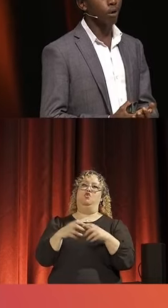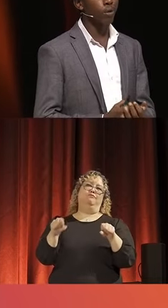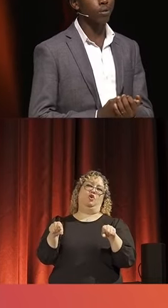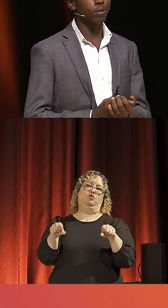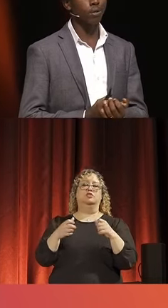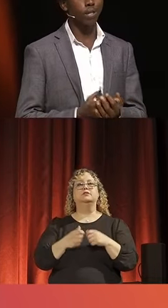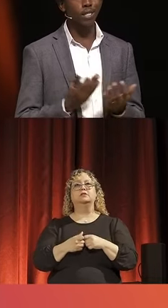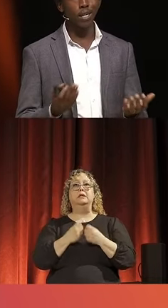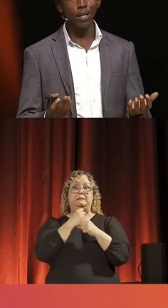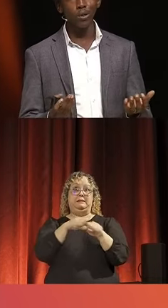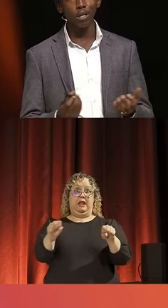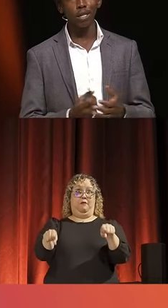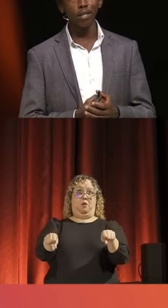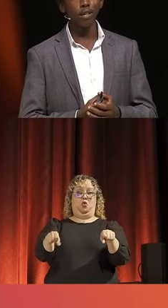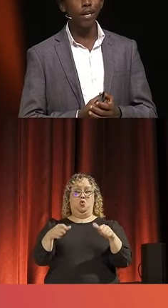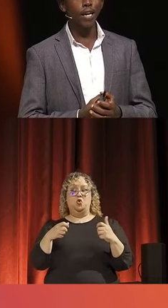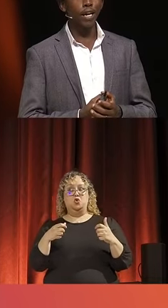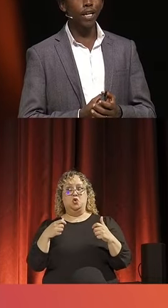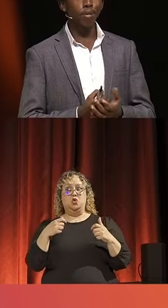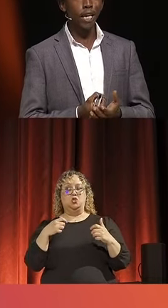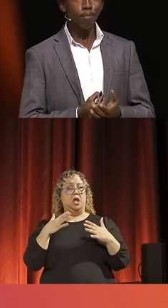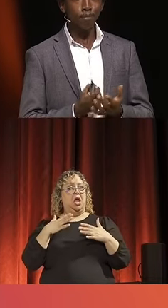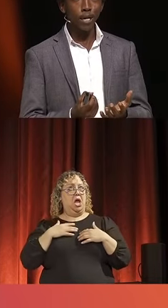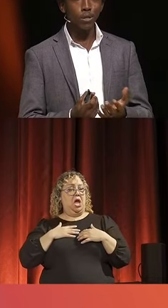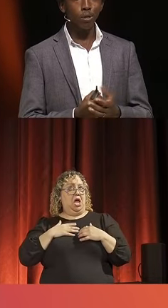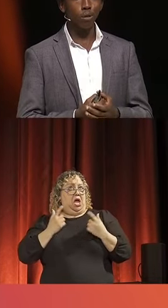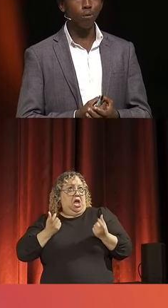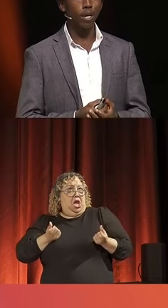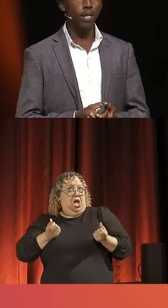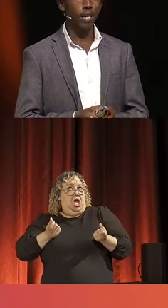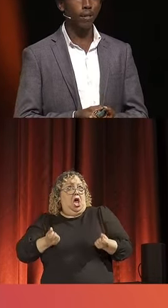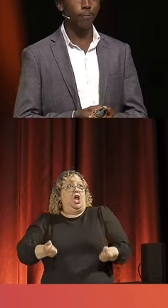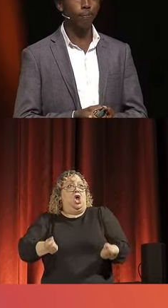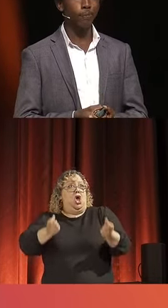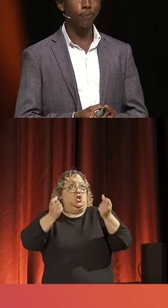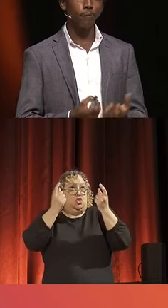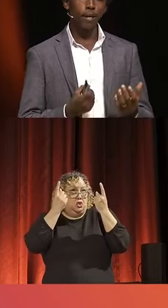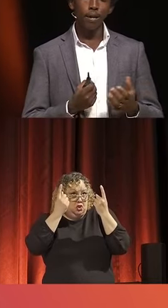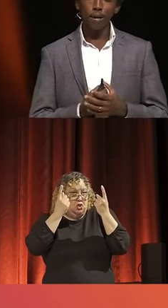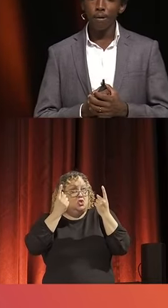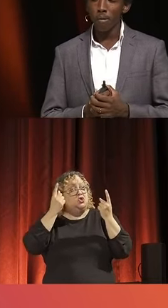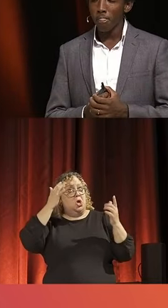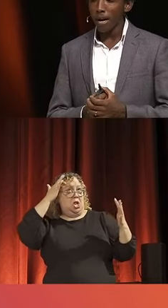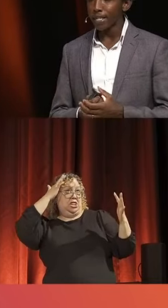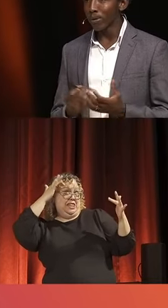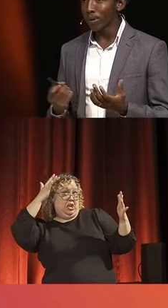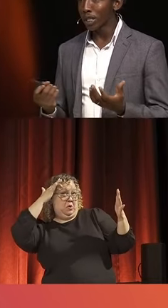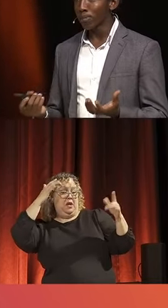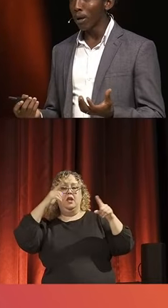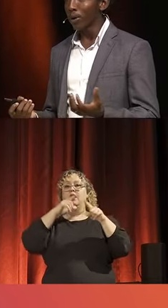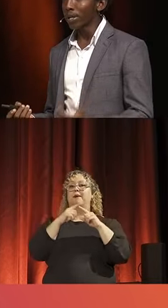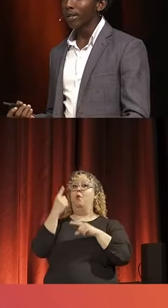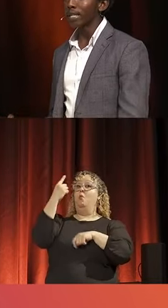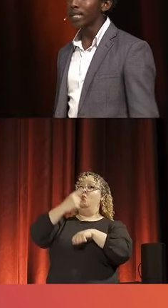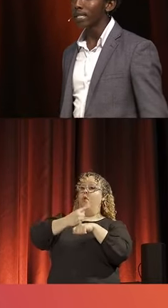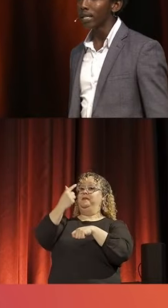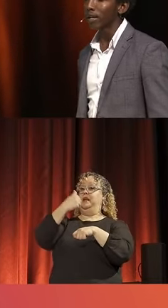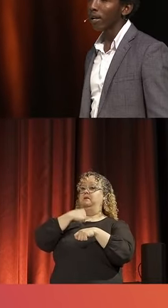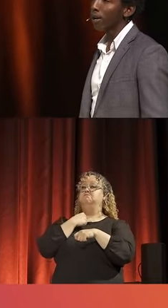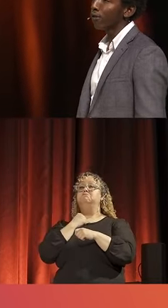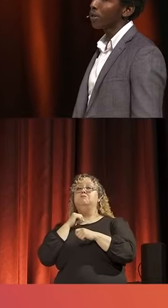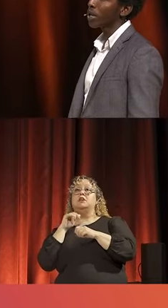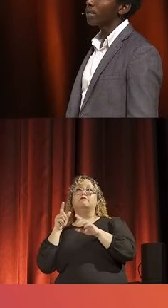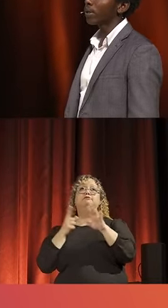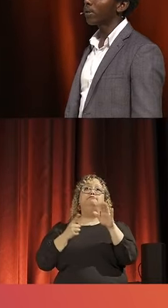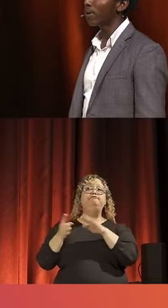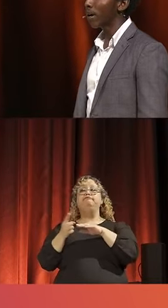safe motors intellectually, it became personal one day. As I was exploring the city